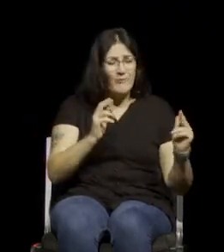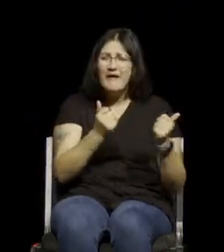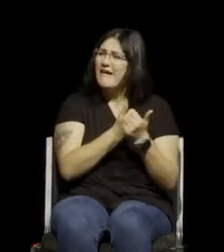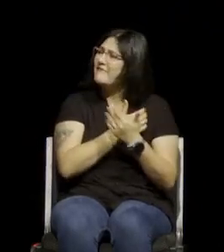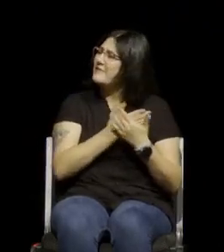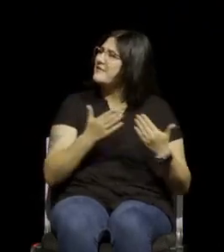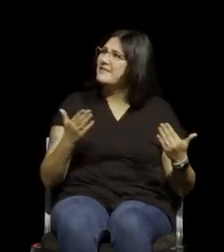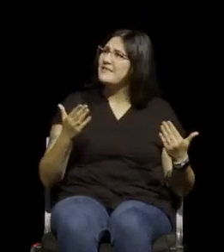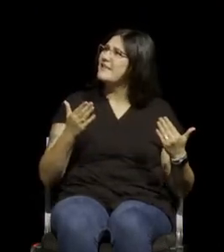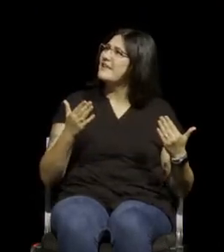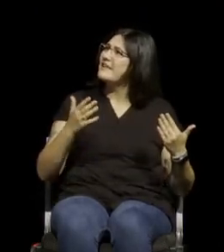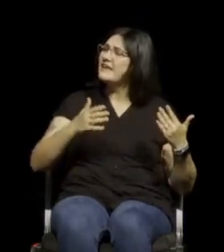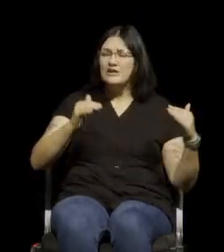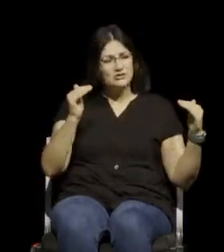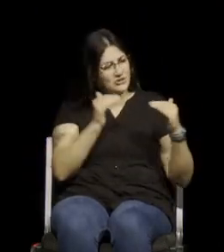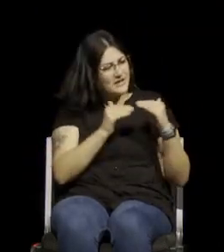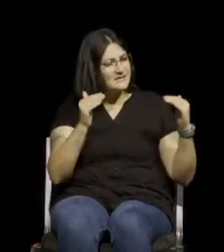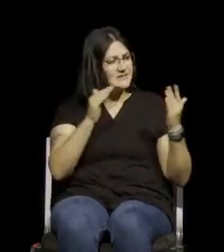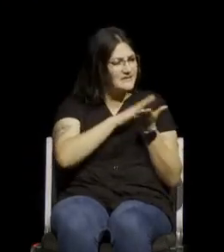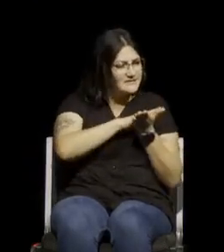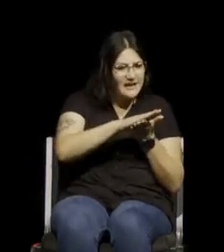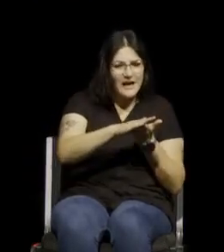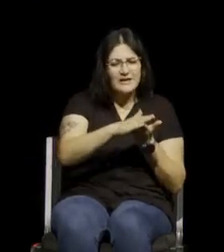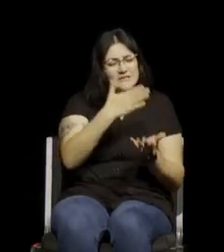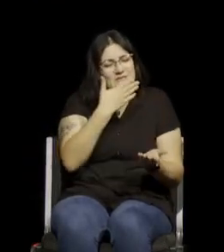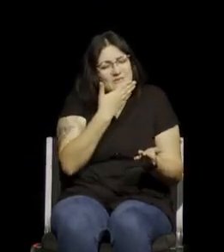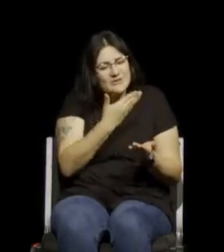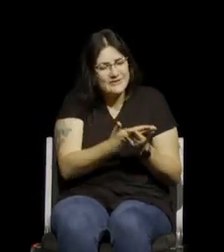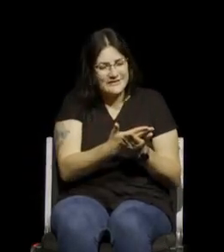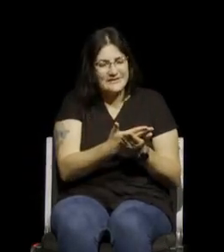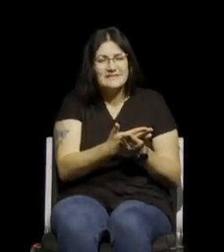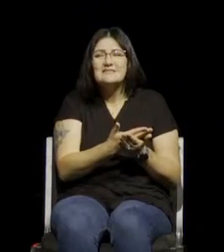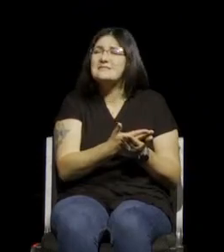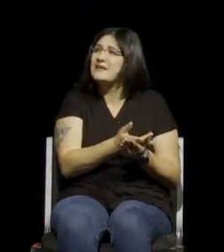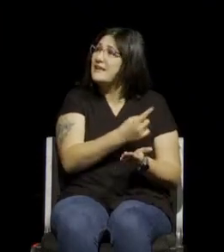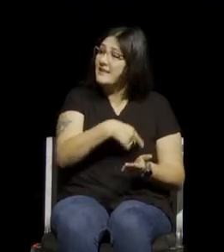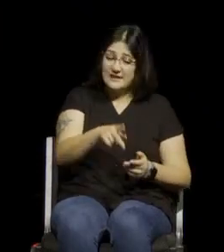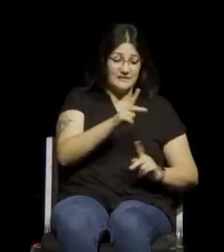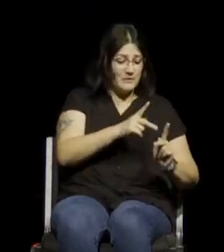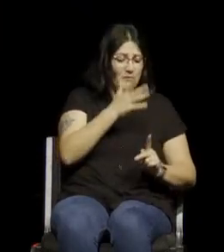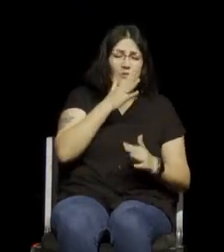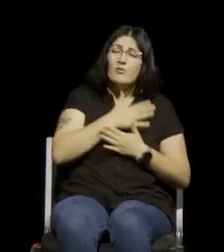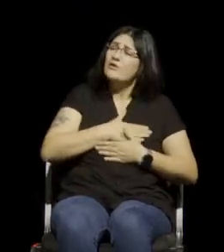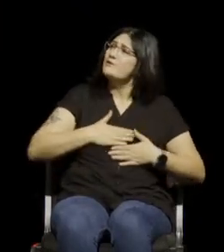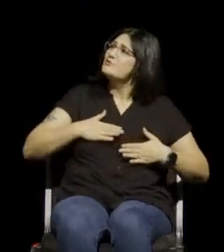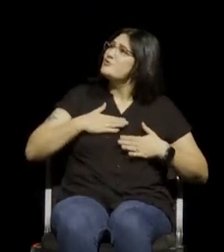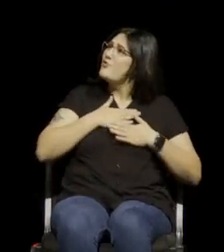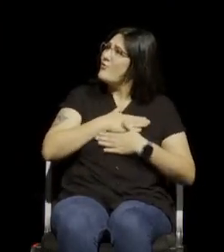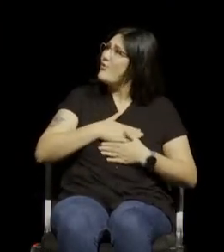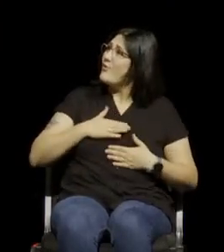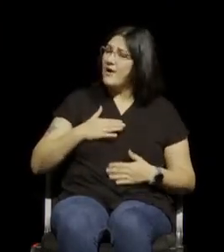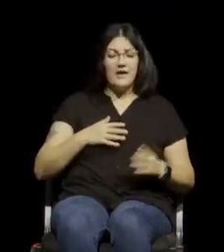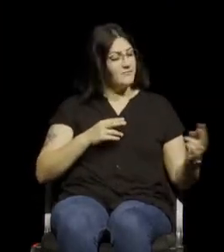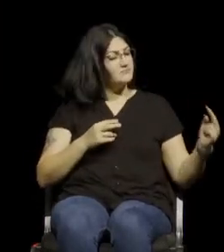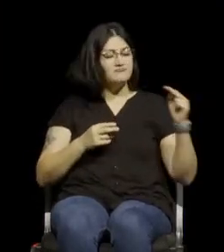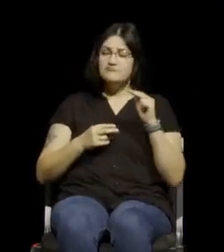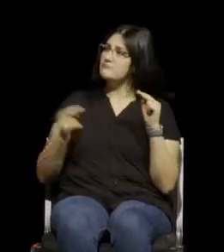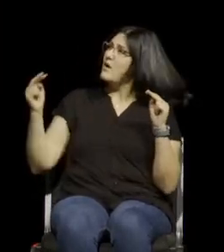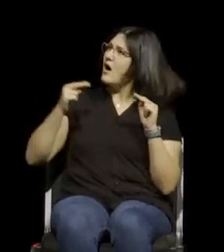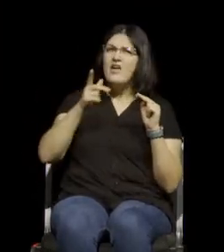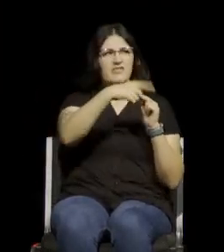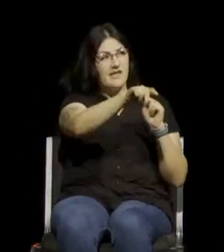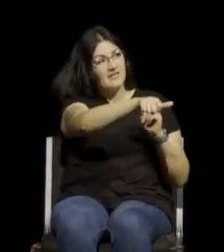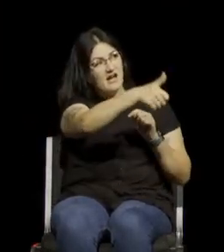and justice and kindness and goodness. God, that they will so enjoy the shade from the harshness of the